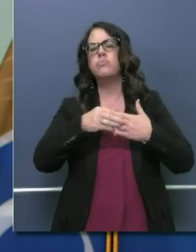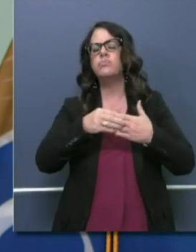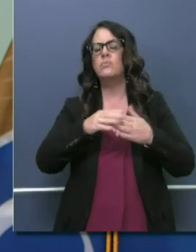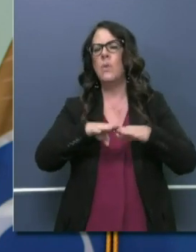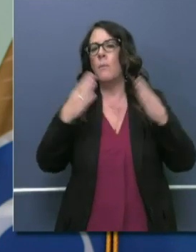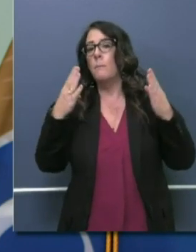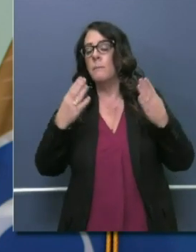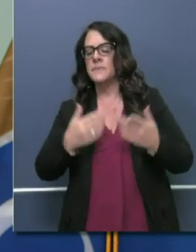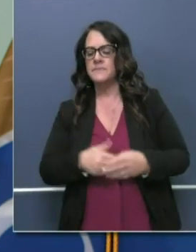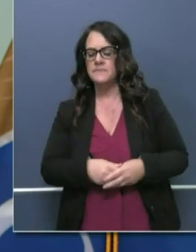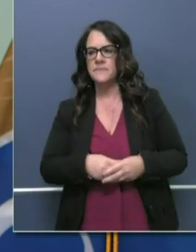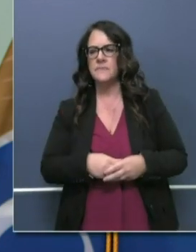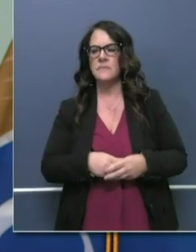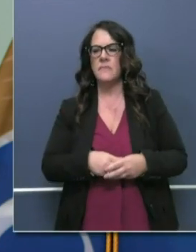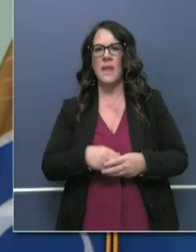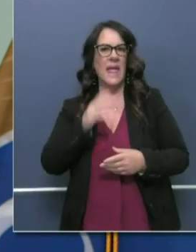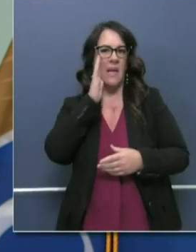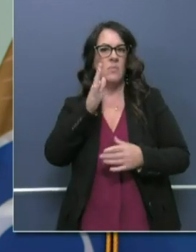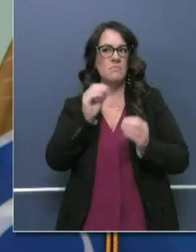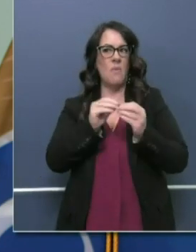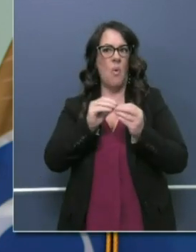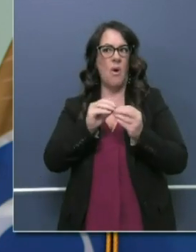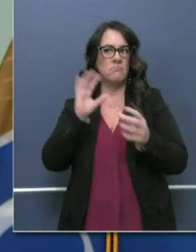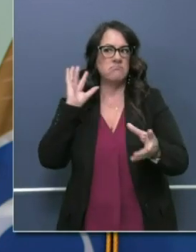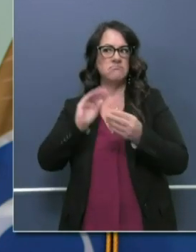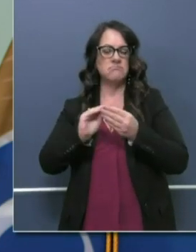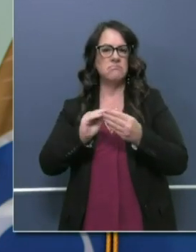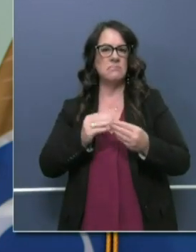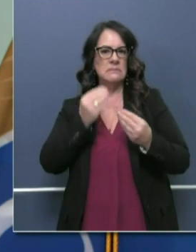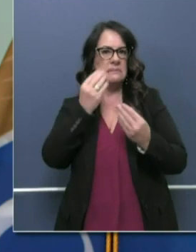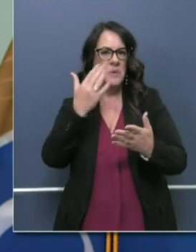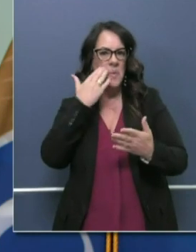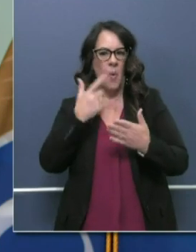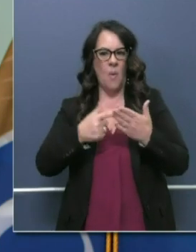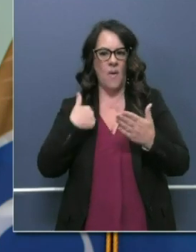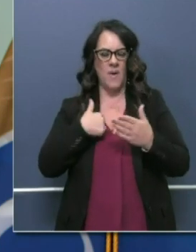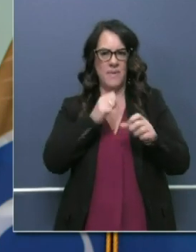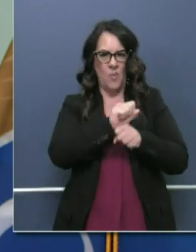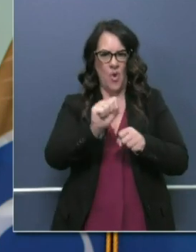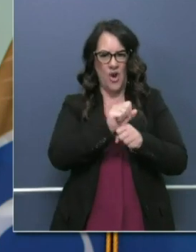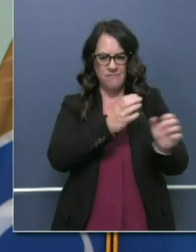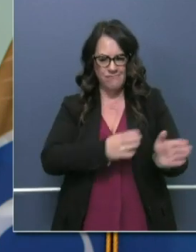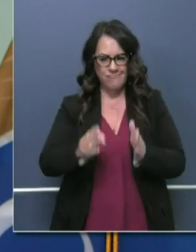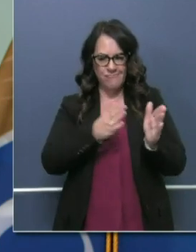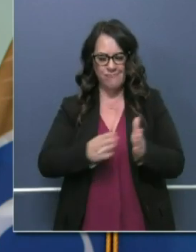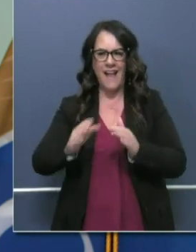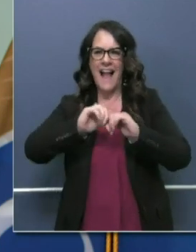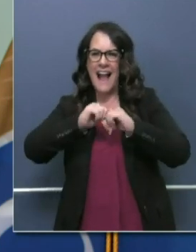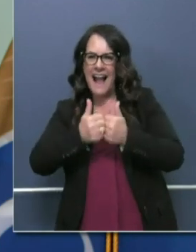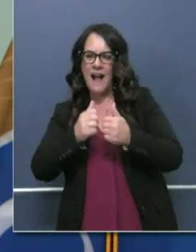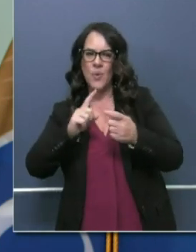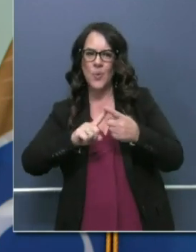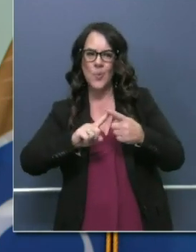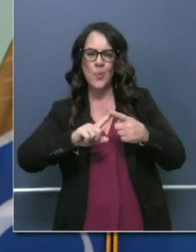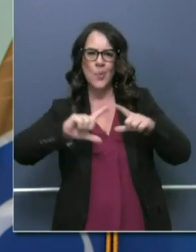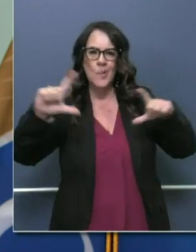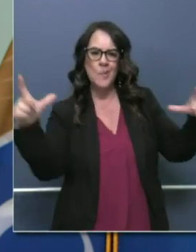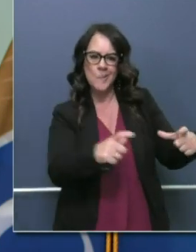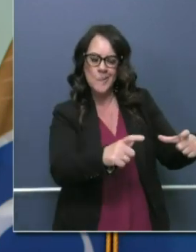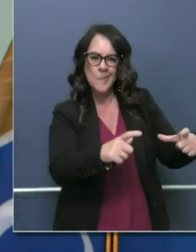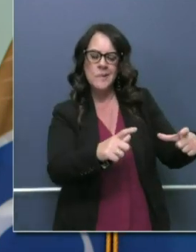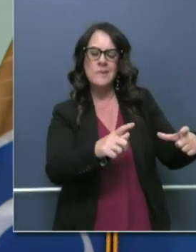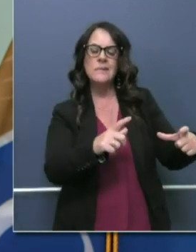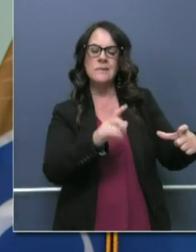broadly about a series of updates related to our efforts to contain the virus and moreover to make sure we're